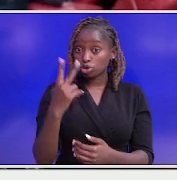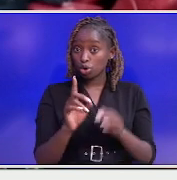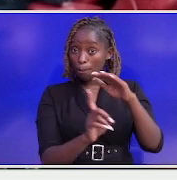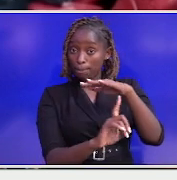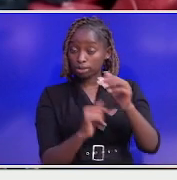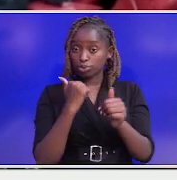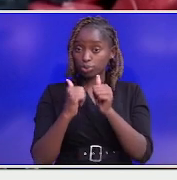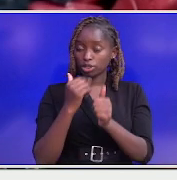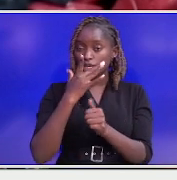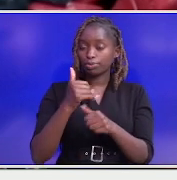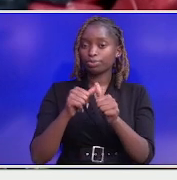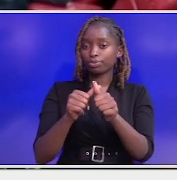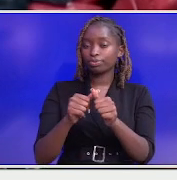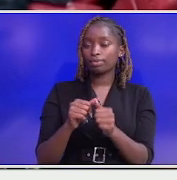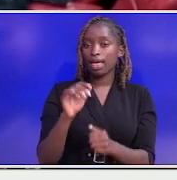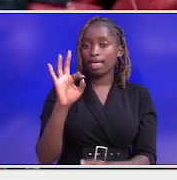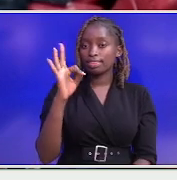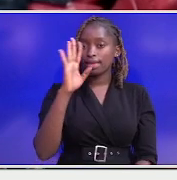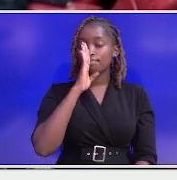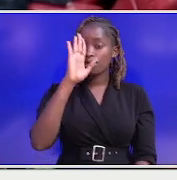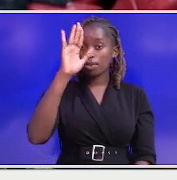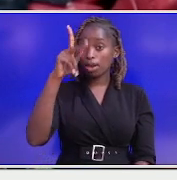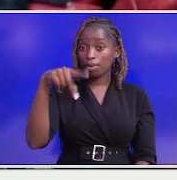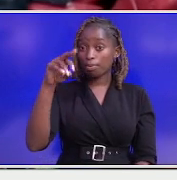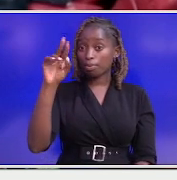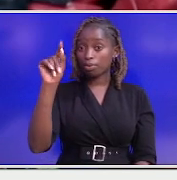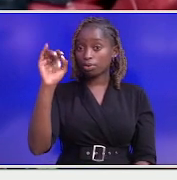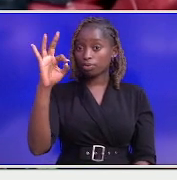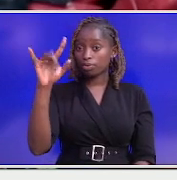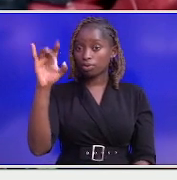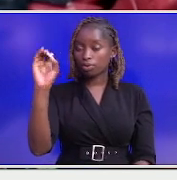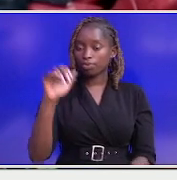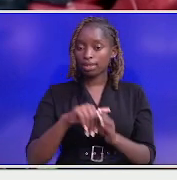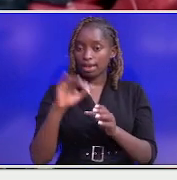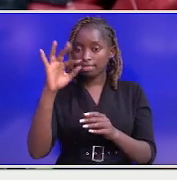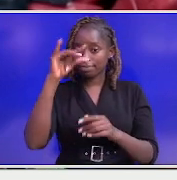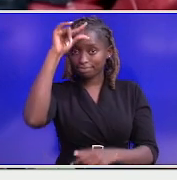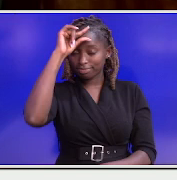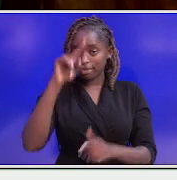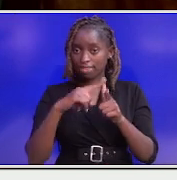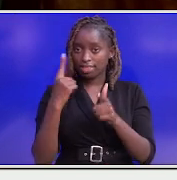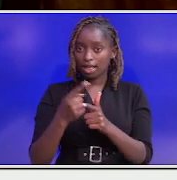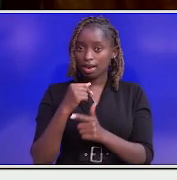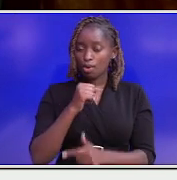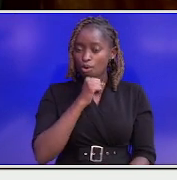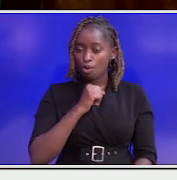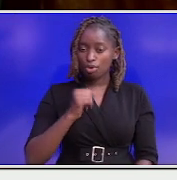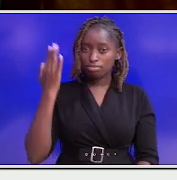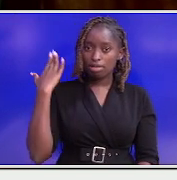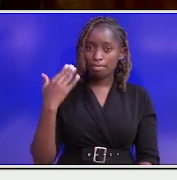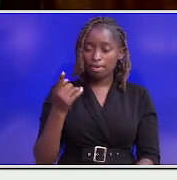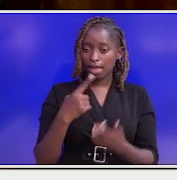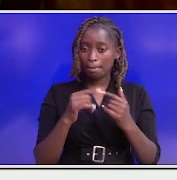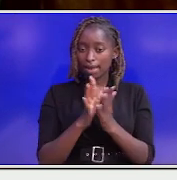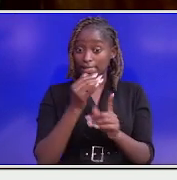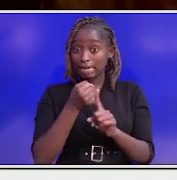this will be his 3rd portfolio under the Kenya Kwanza government, and his past would come to haunt him. And so we're going to remove all the